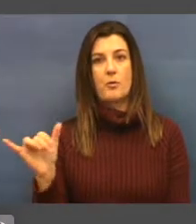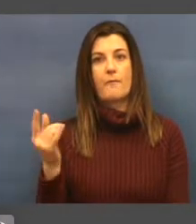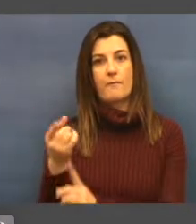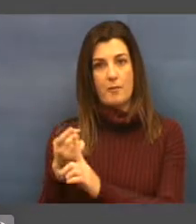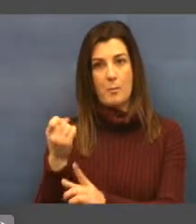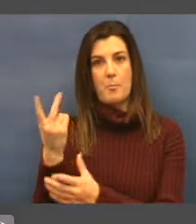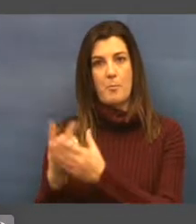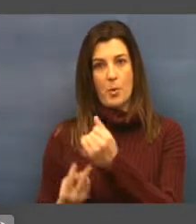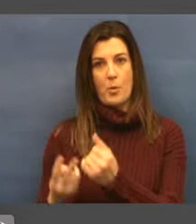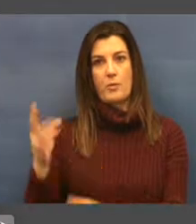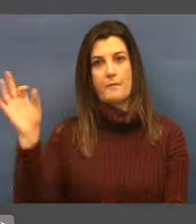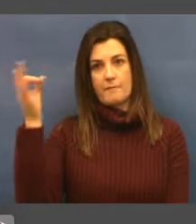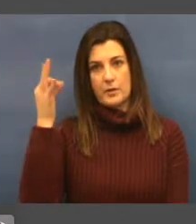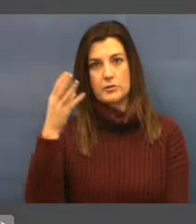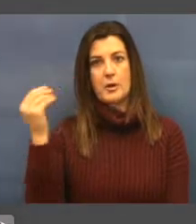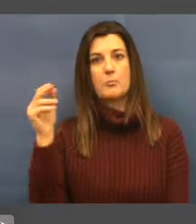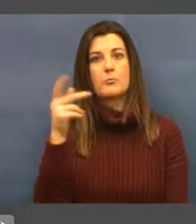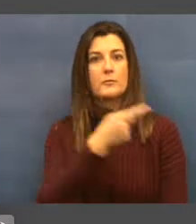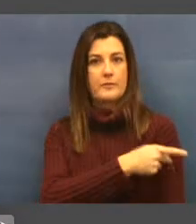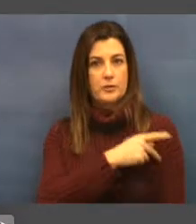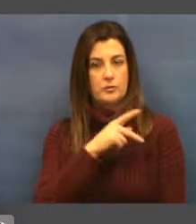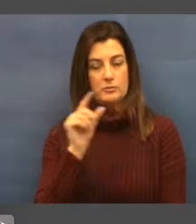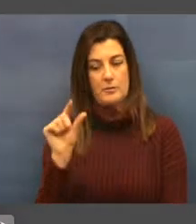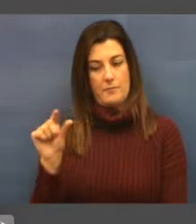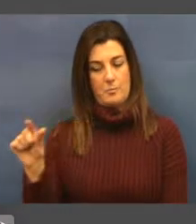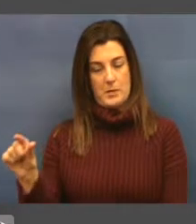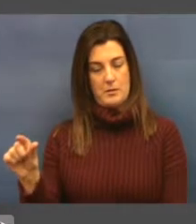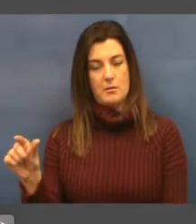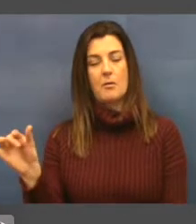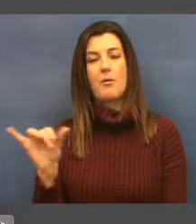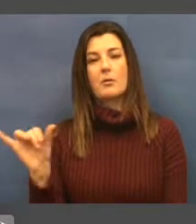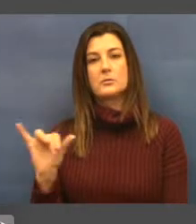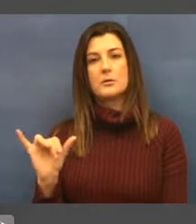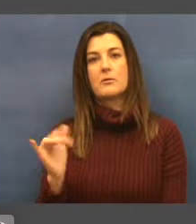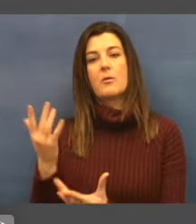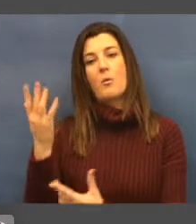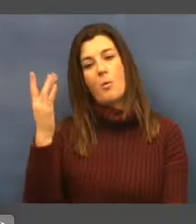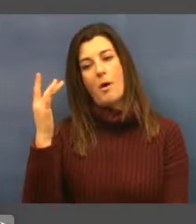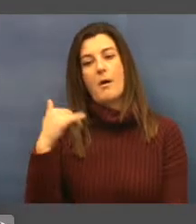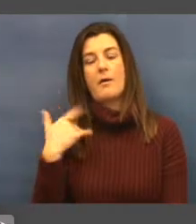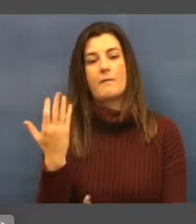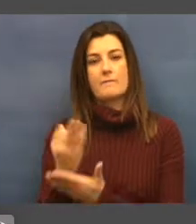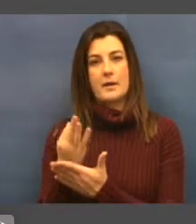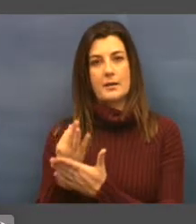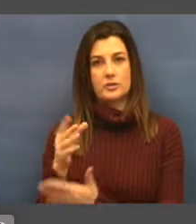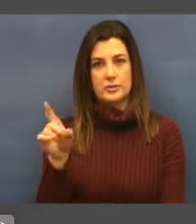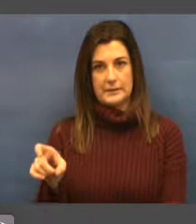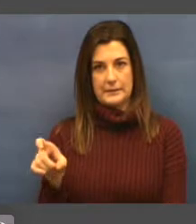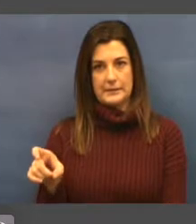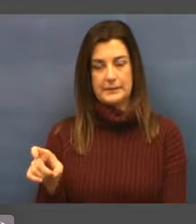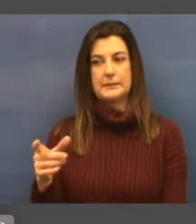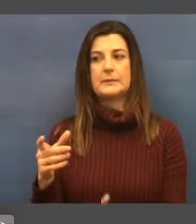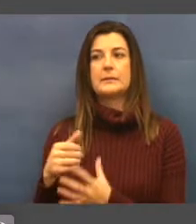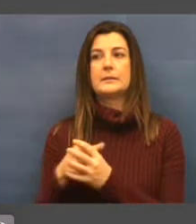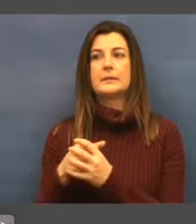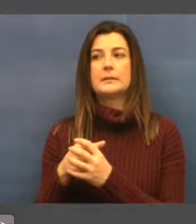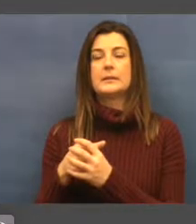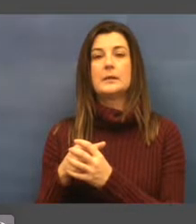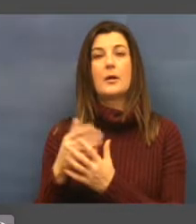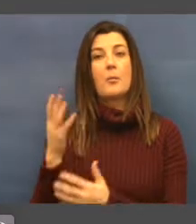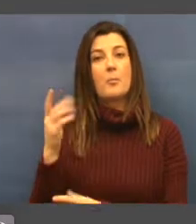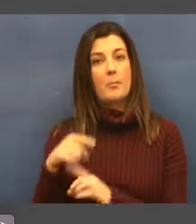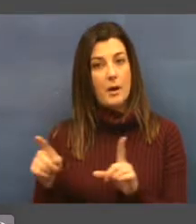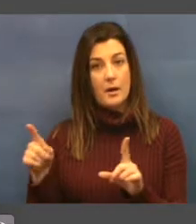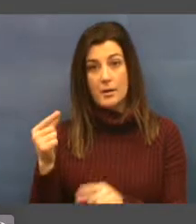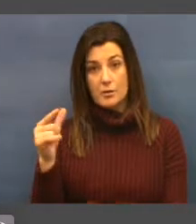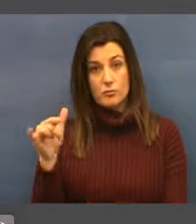provincial and federal governments, and they are also based on financial need at the time of application. However, grants do not